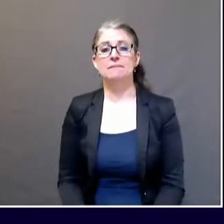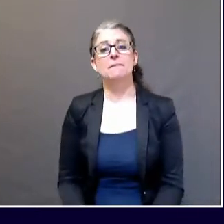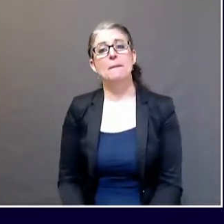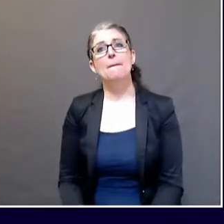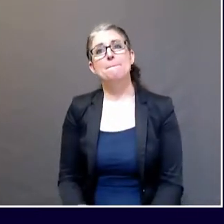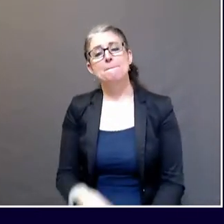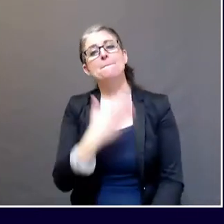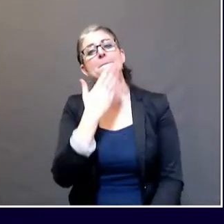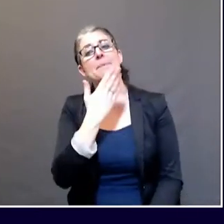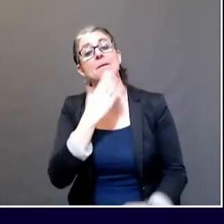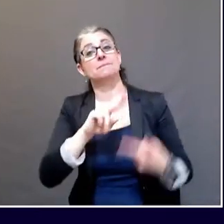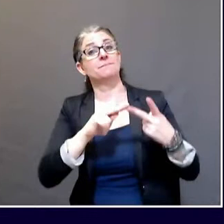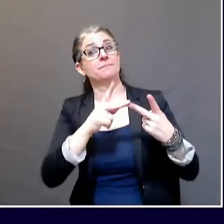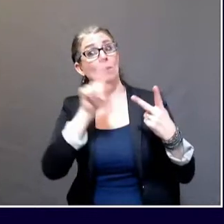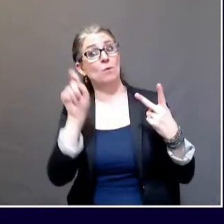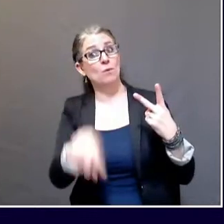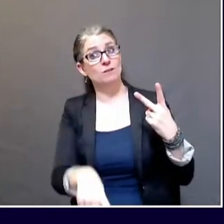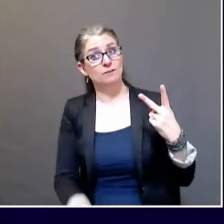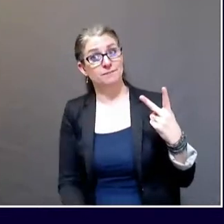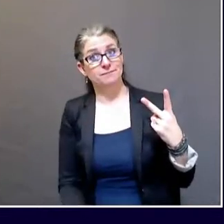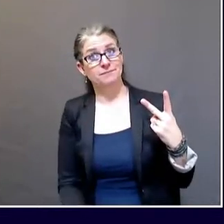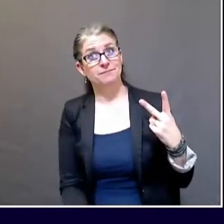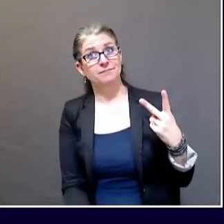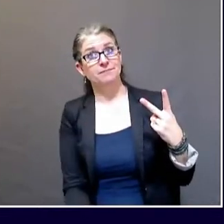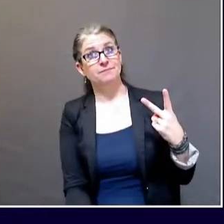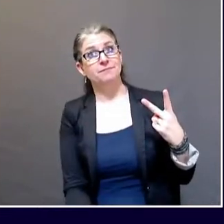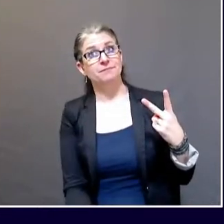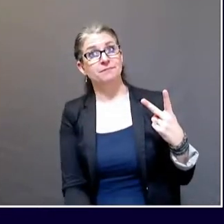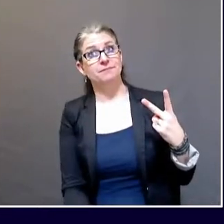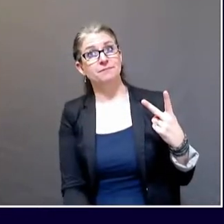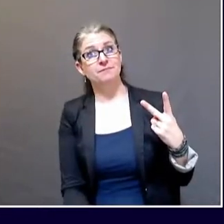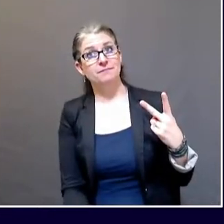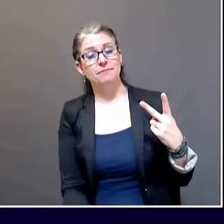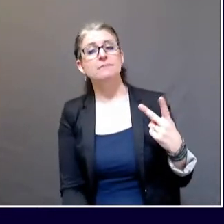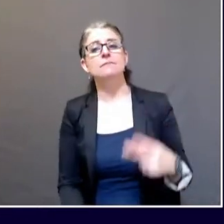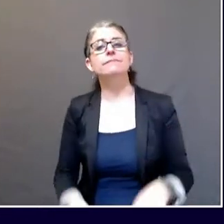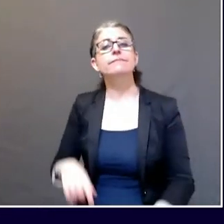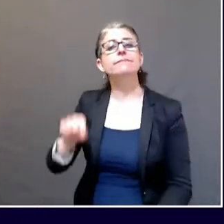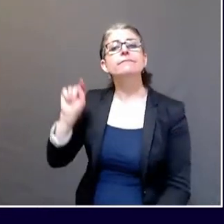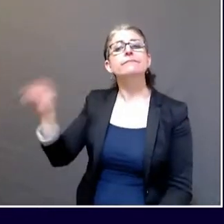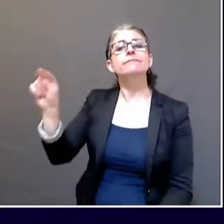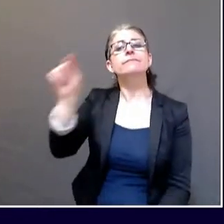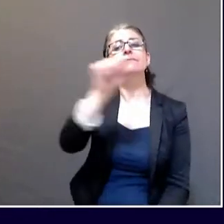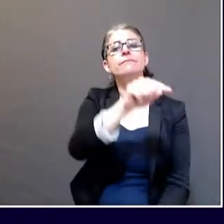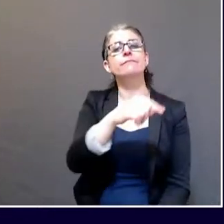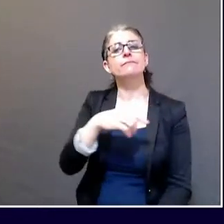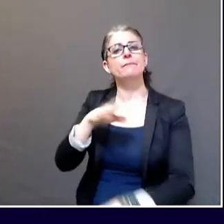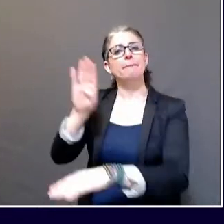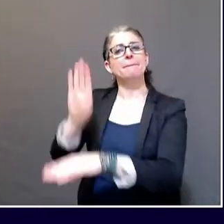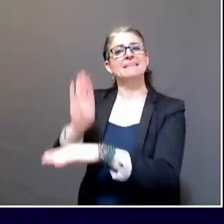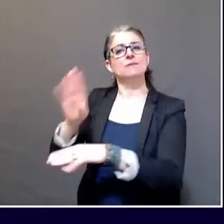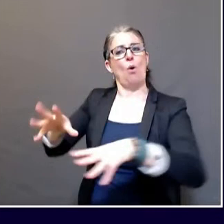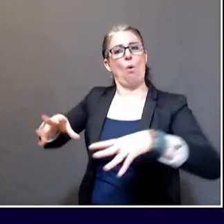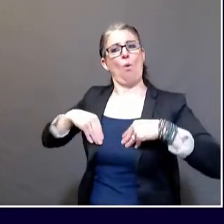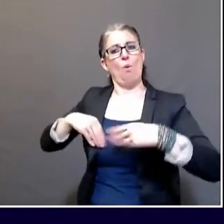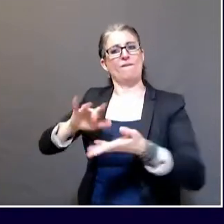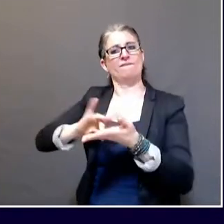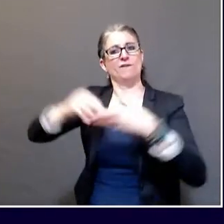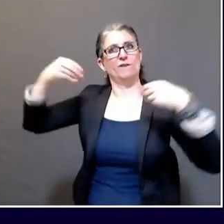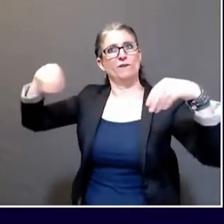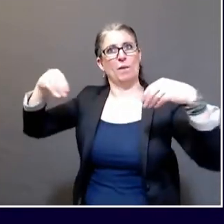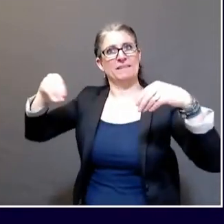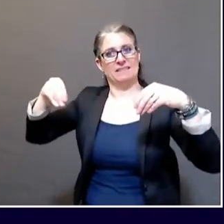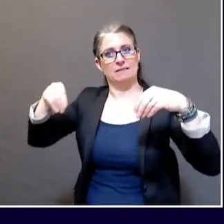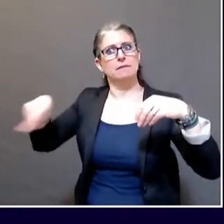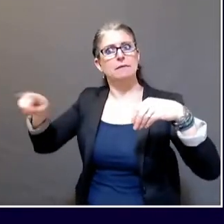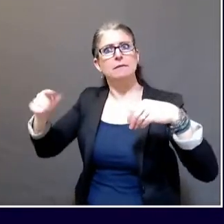switching gears a little bit. Independent pharmacies are ramping up efforts to administer vaccines across the country. Are there plans for other pharmacies